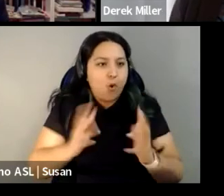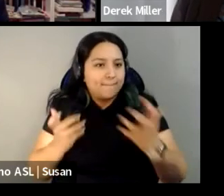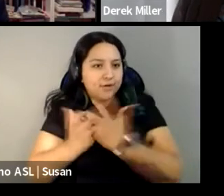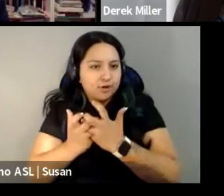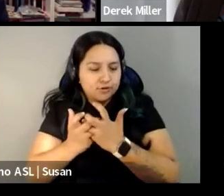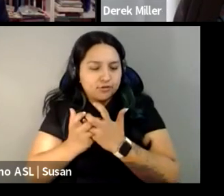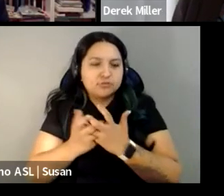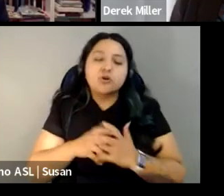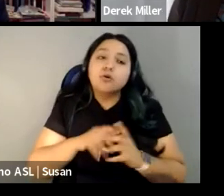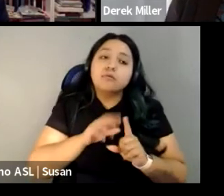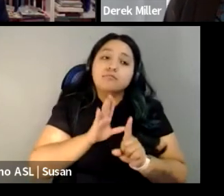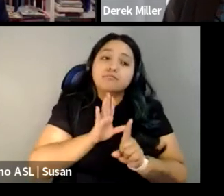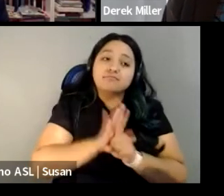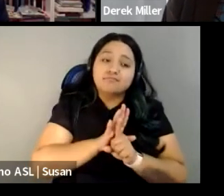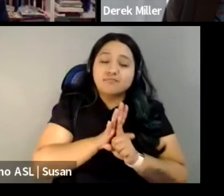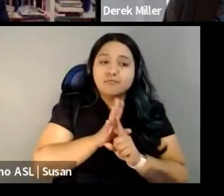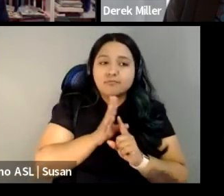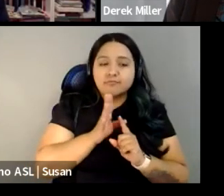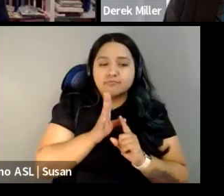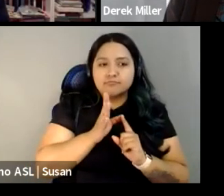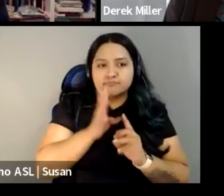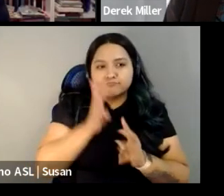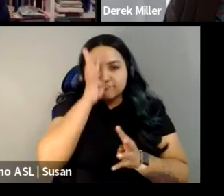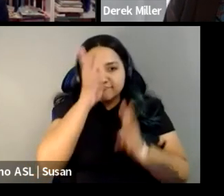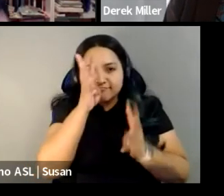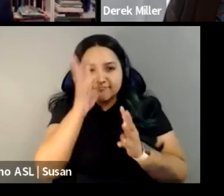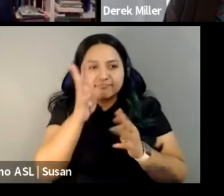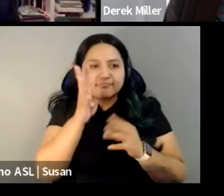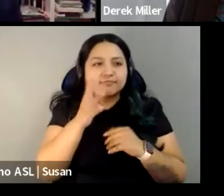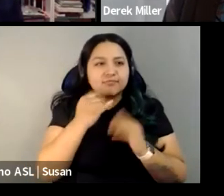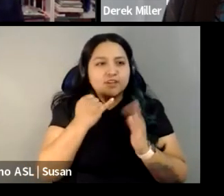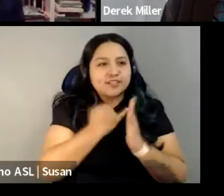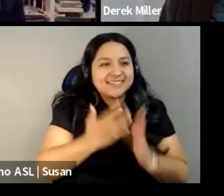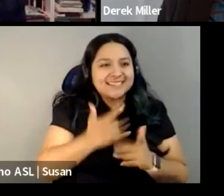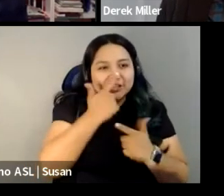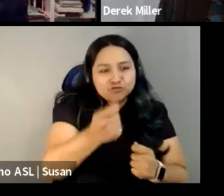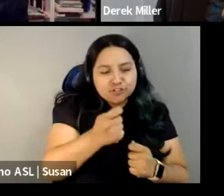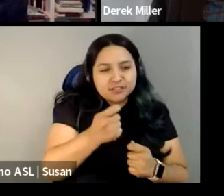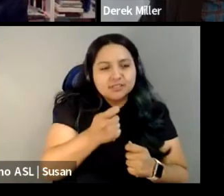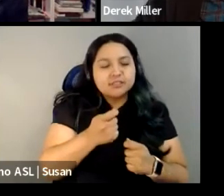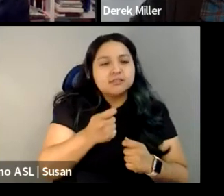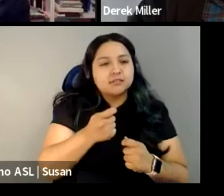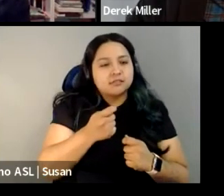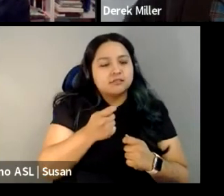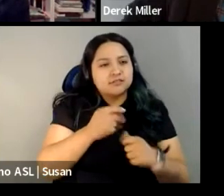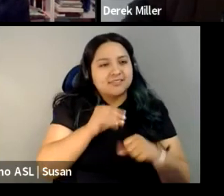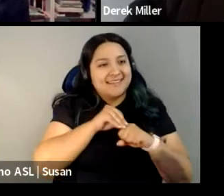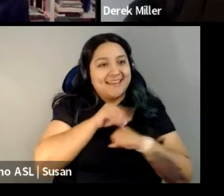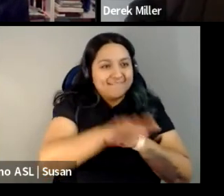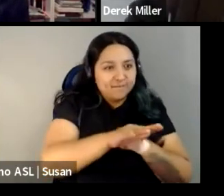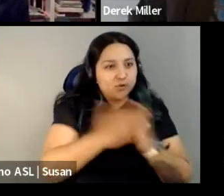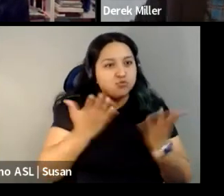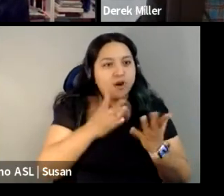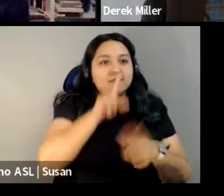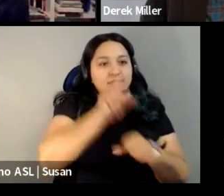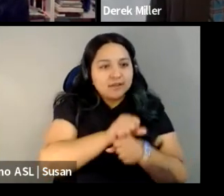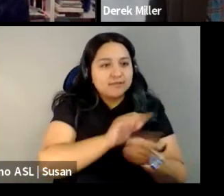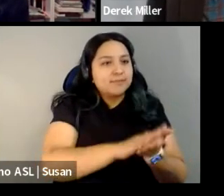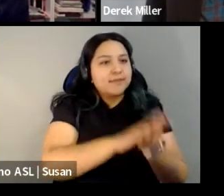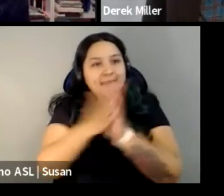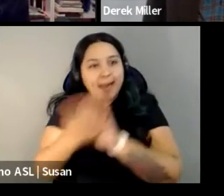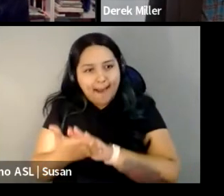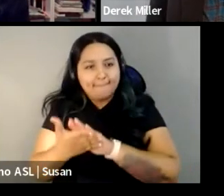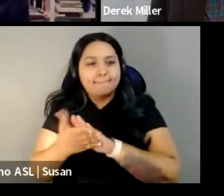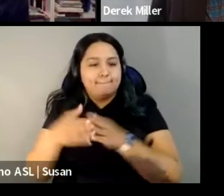her artistic interests and taste influenced what made it onto the stage, as well, of course, as her business acumen. And she used her awareness